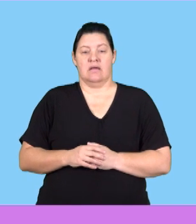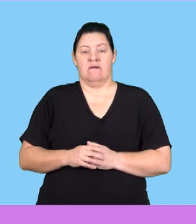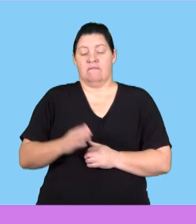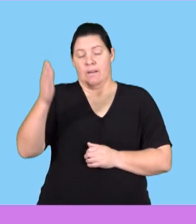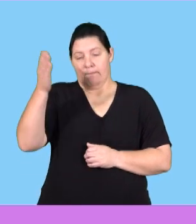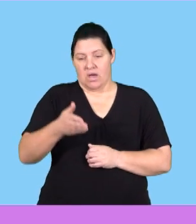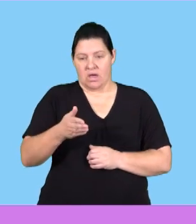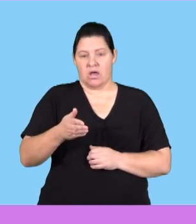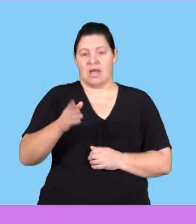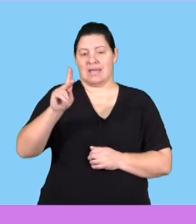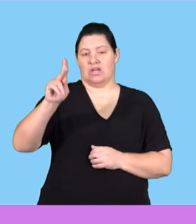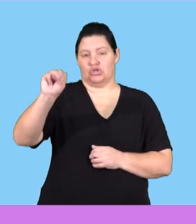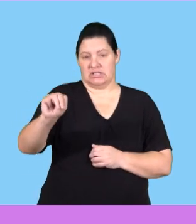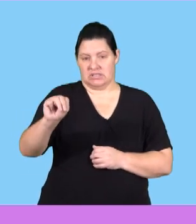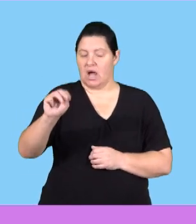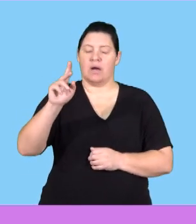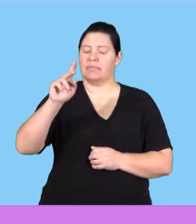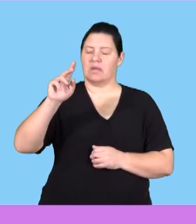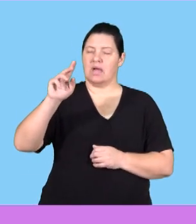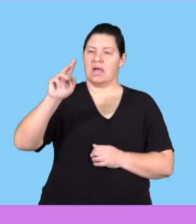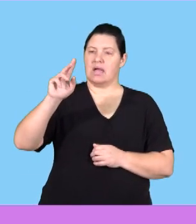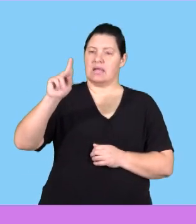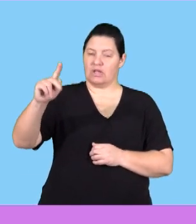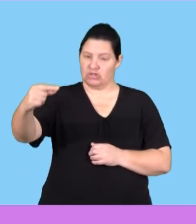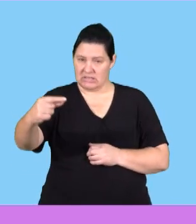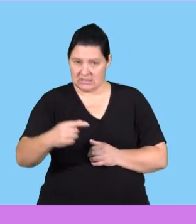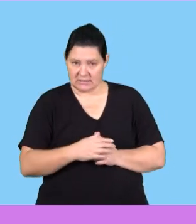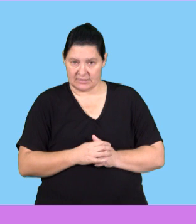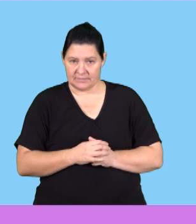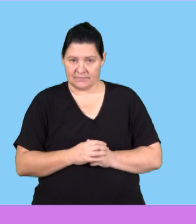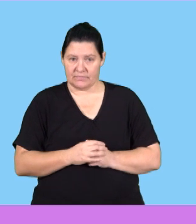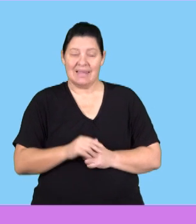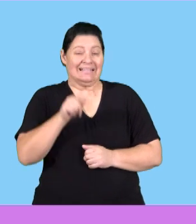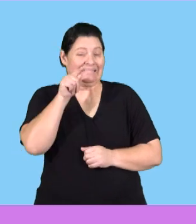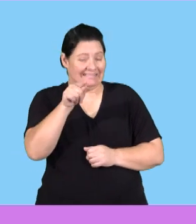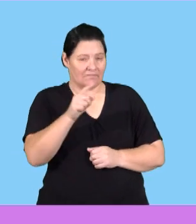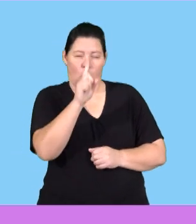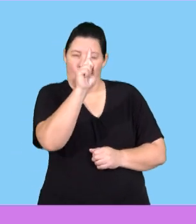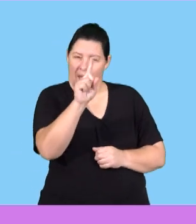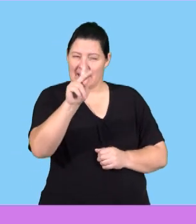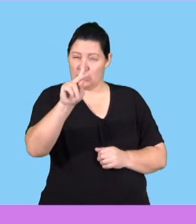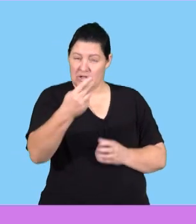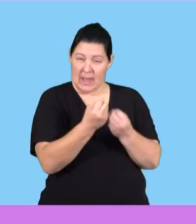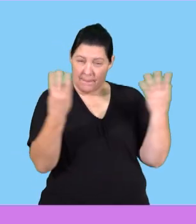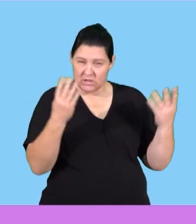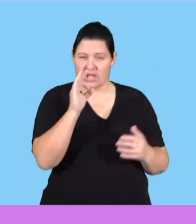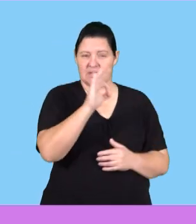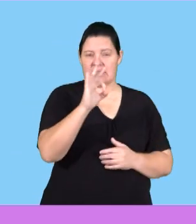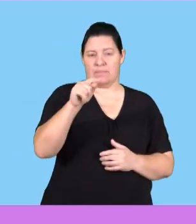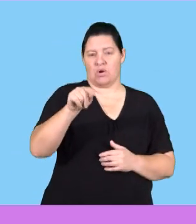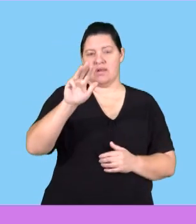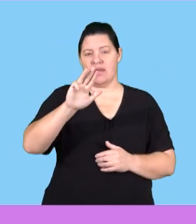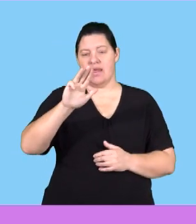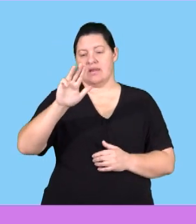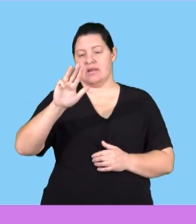rand per kilograms. So now this is the cost for 1 kilogram. So